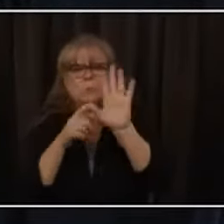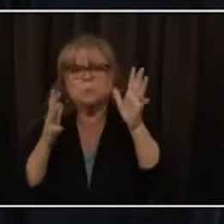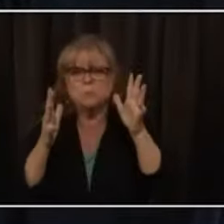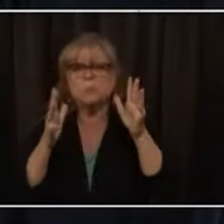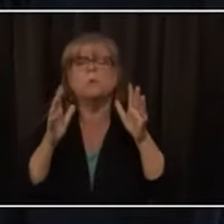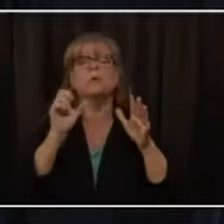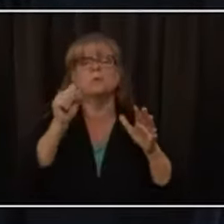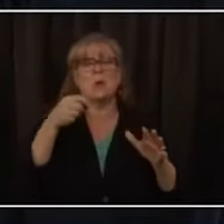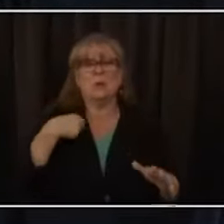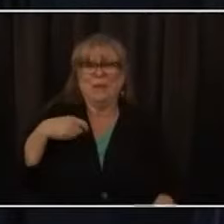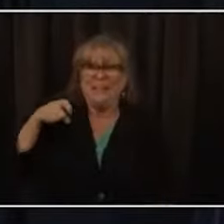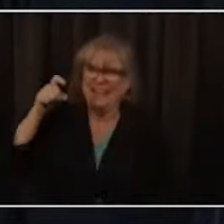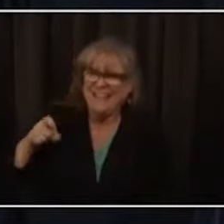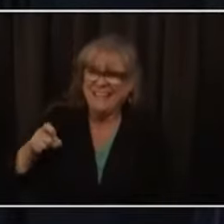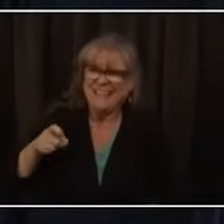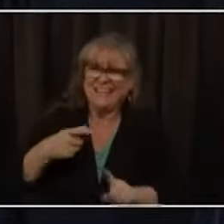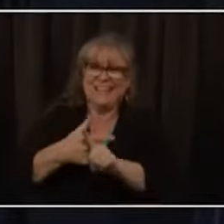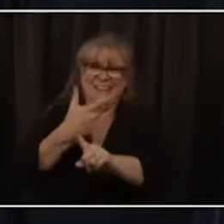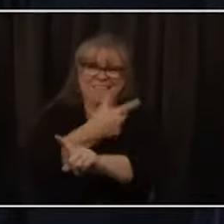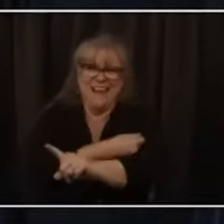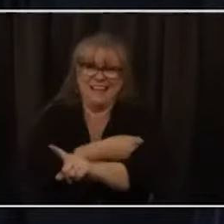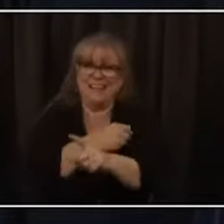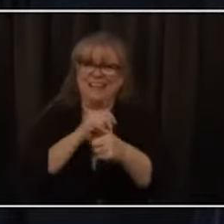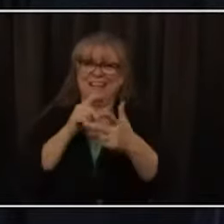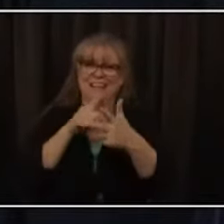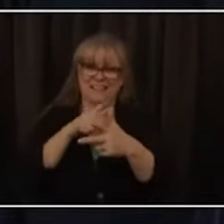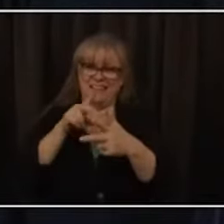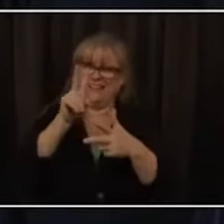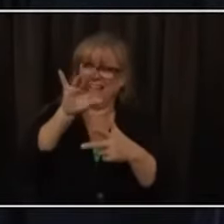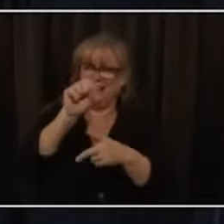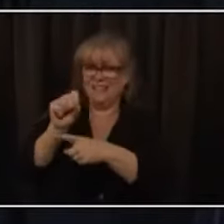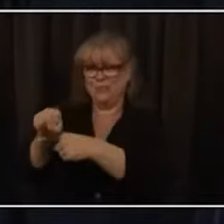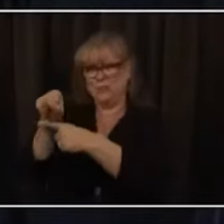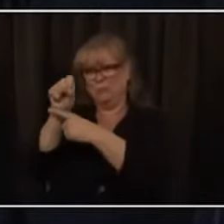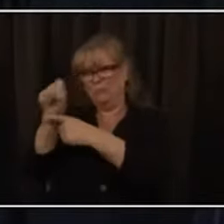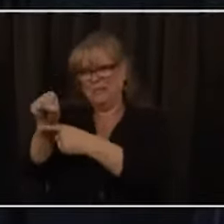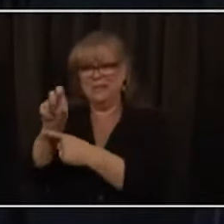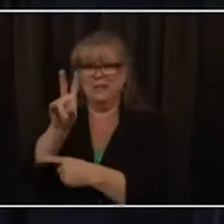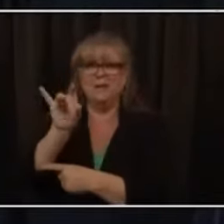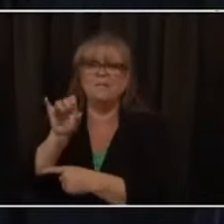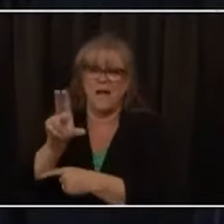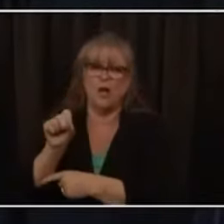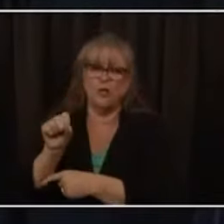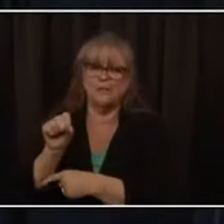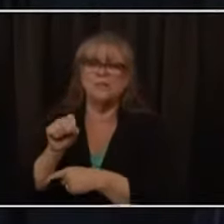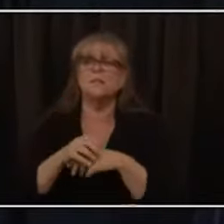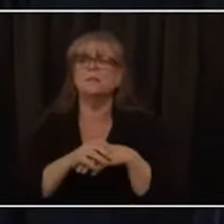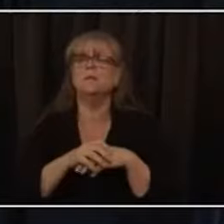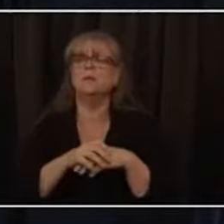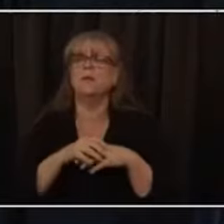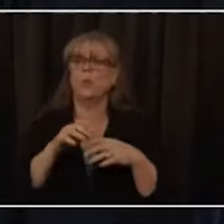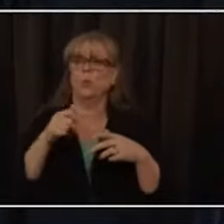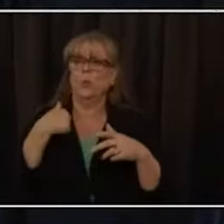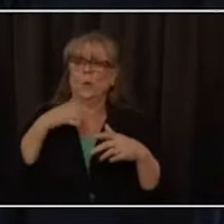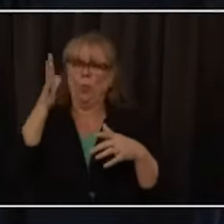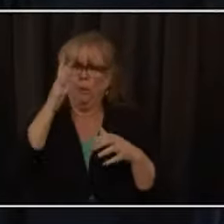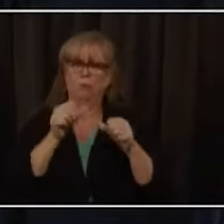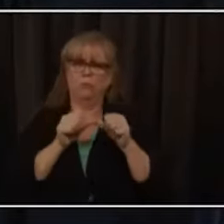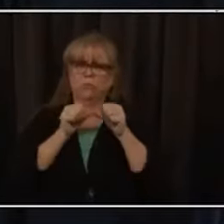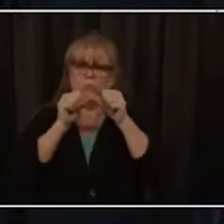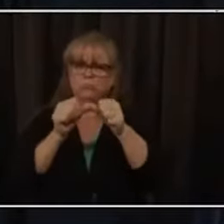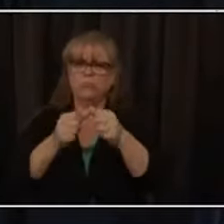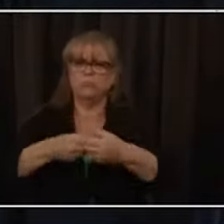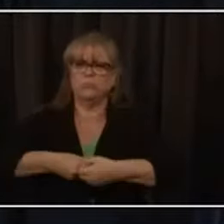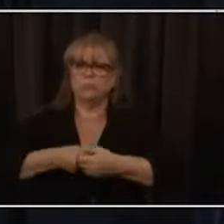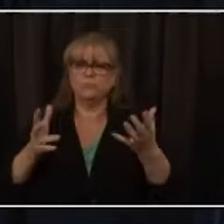this virus. Obviously, the quantity of Moderna and Pfizer have been higher. Those quantities are continuing. We're going to have over 350,000. The quantity